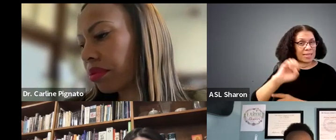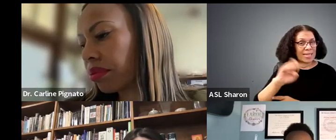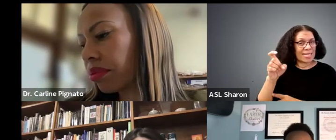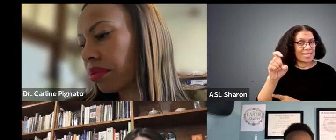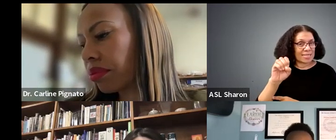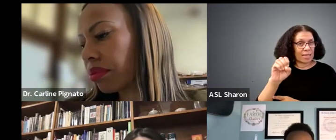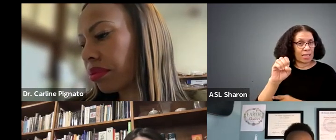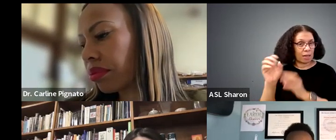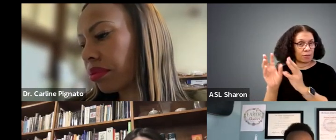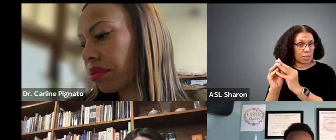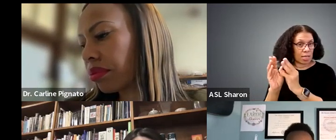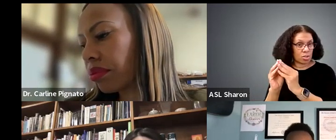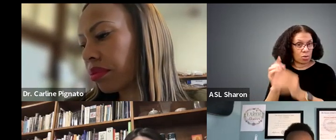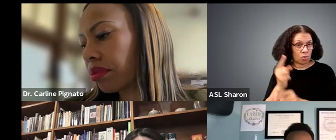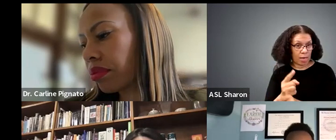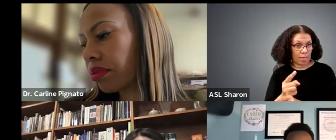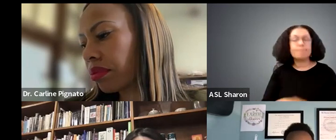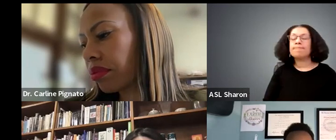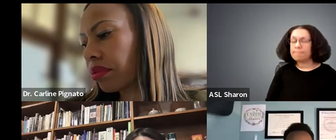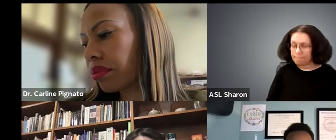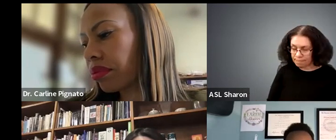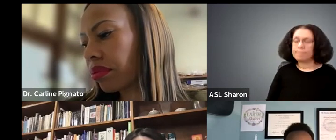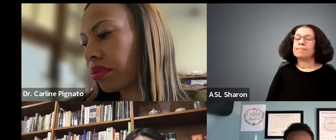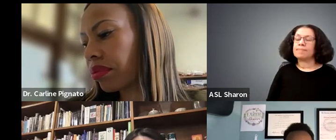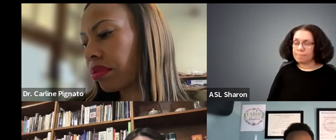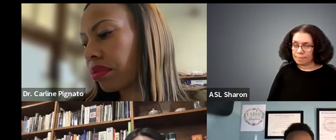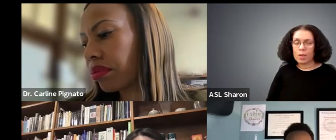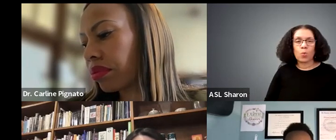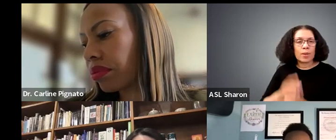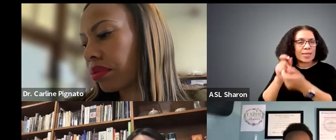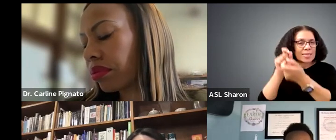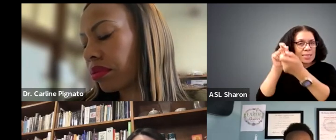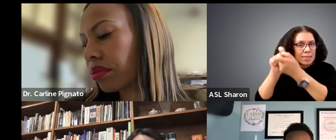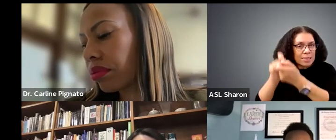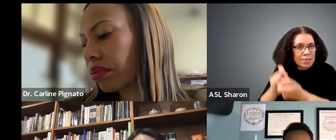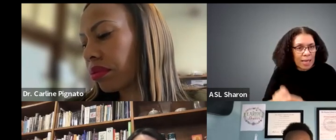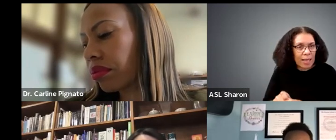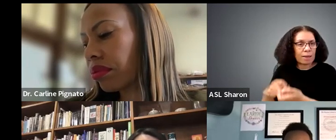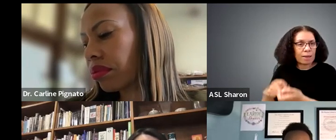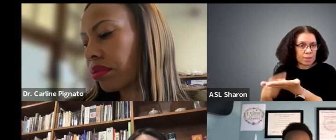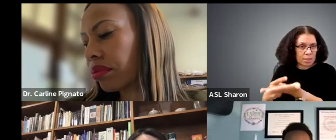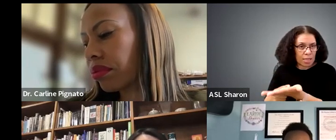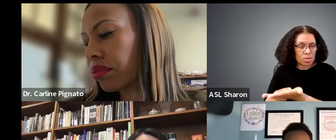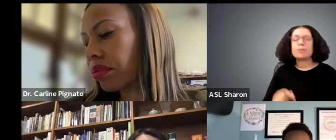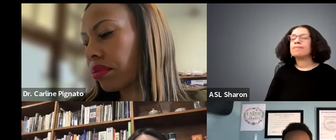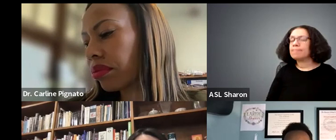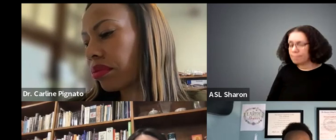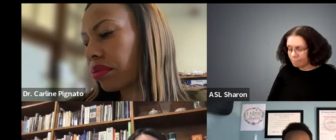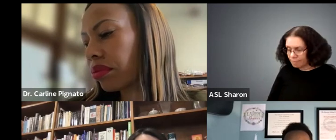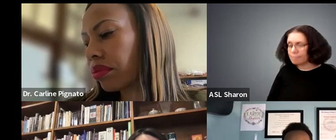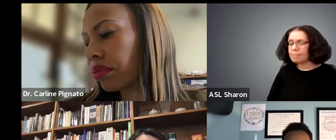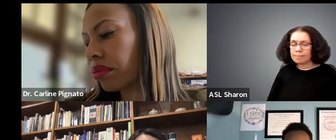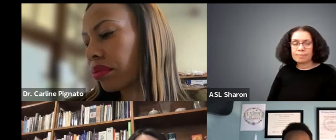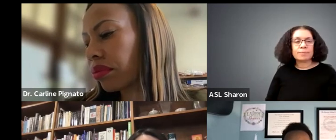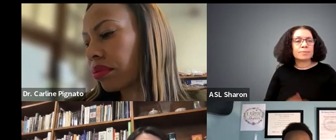Right. Right, and the detailed discussions on that. And I just wanted to